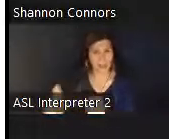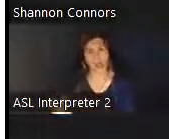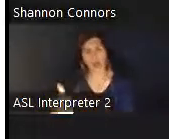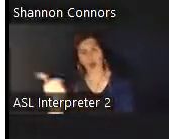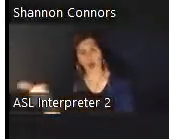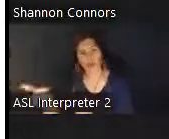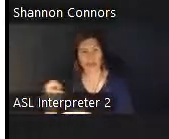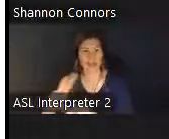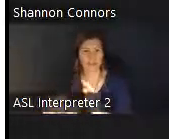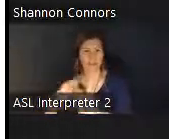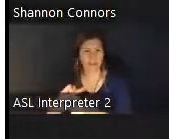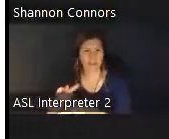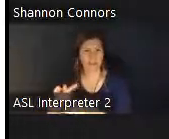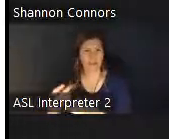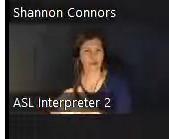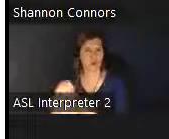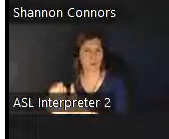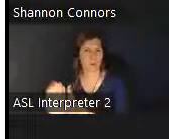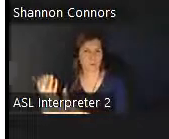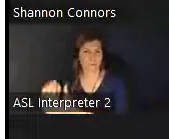easement to